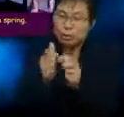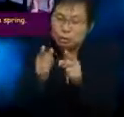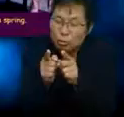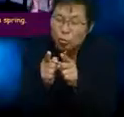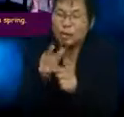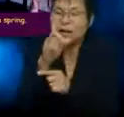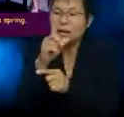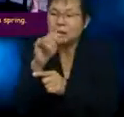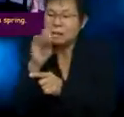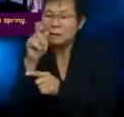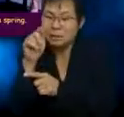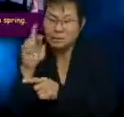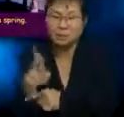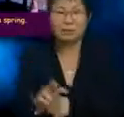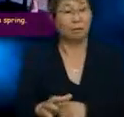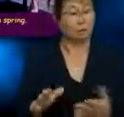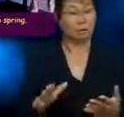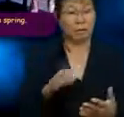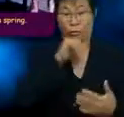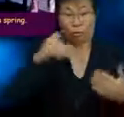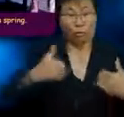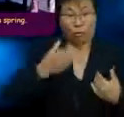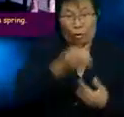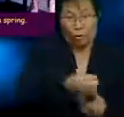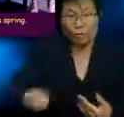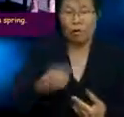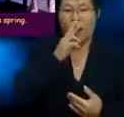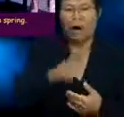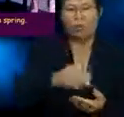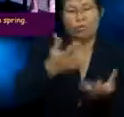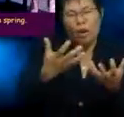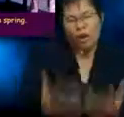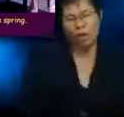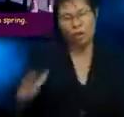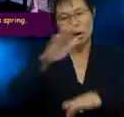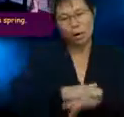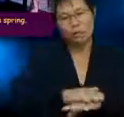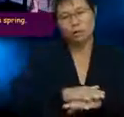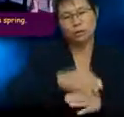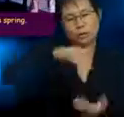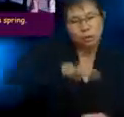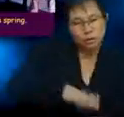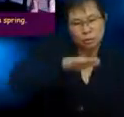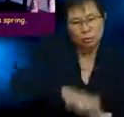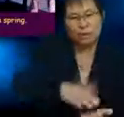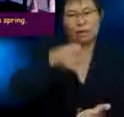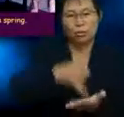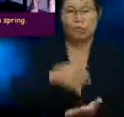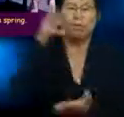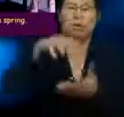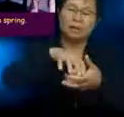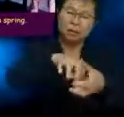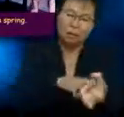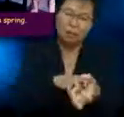Aha! So do not hang objects that are too heavy on a spring. It